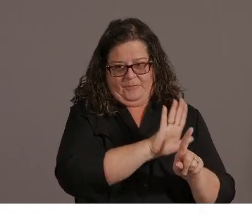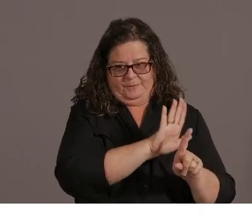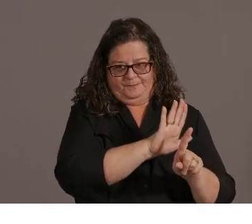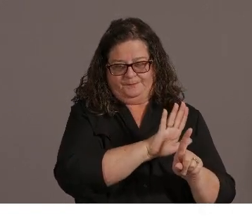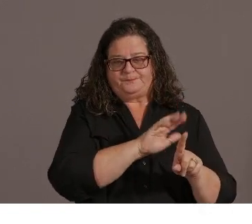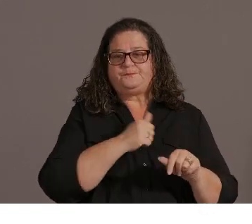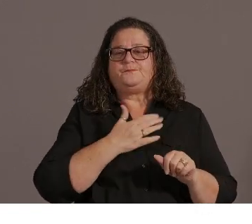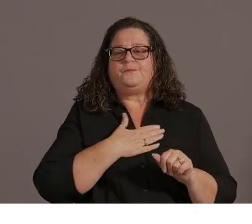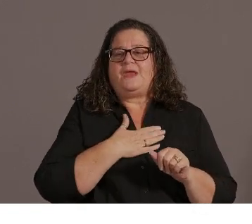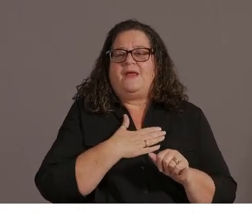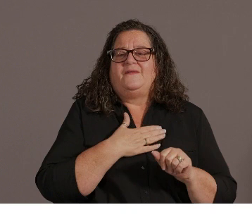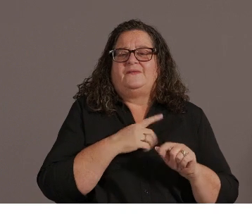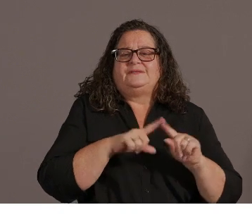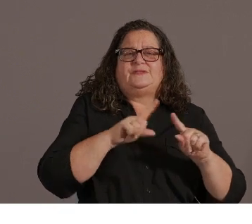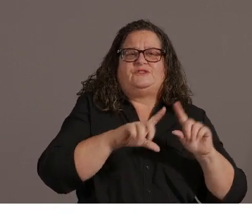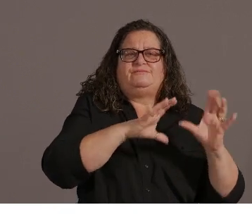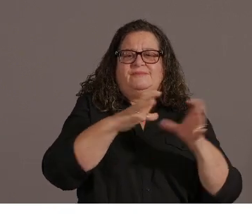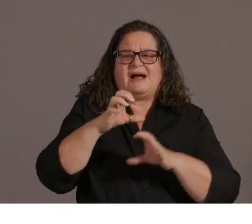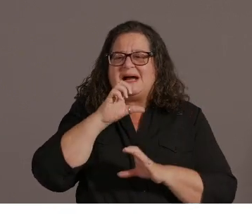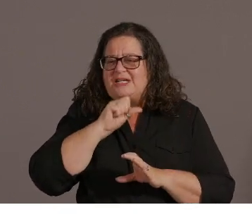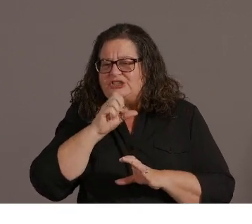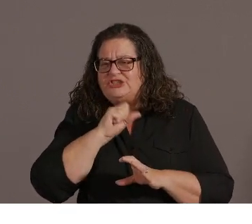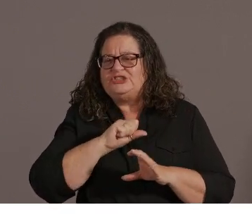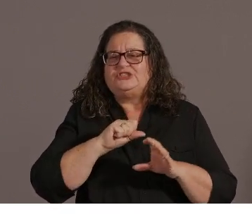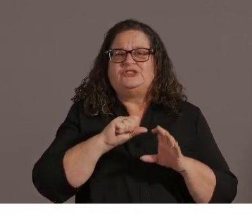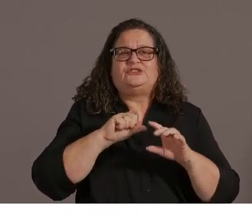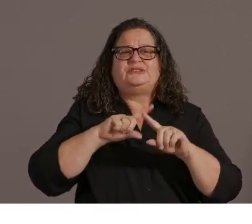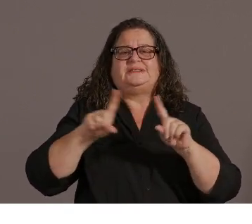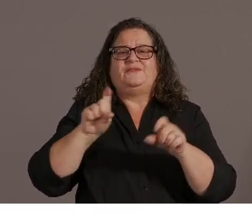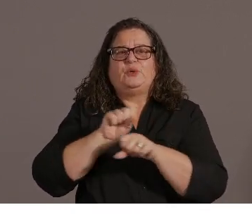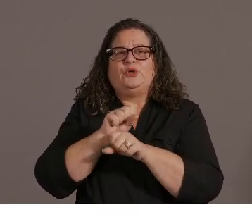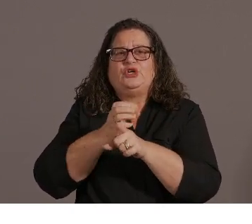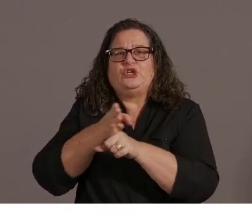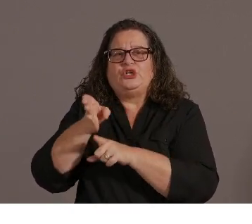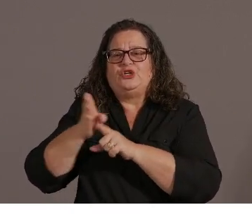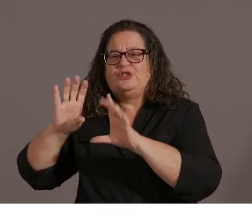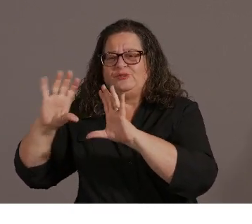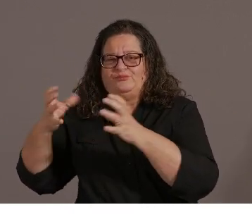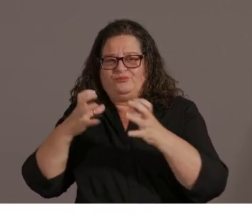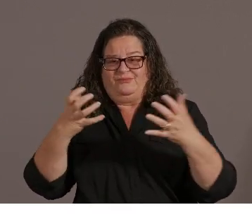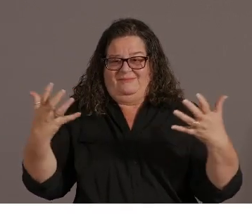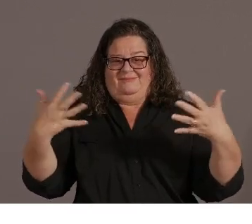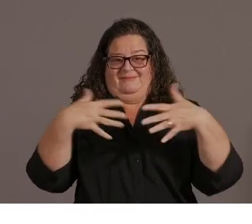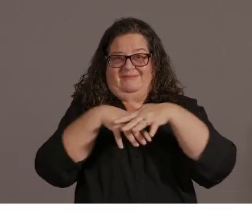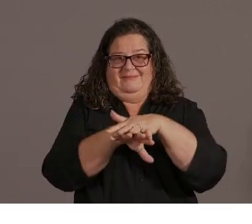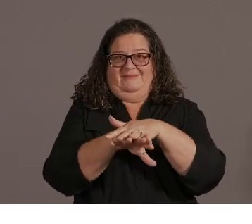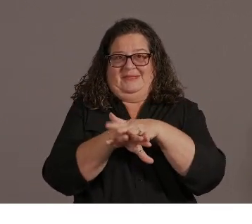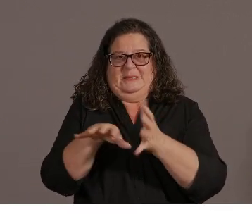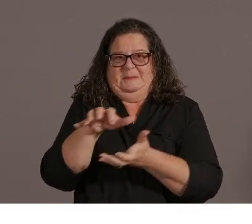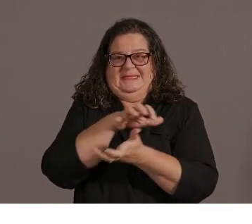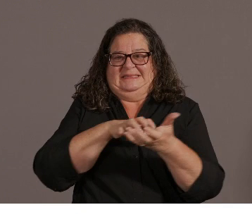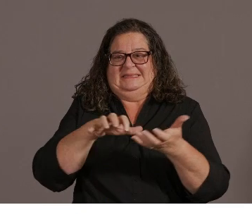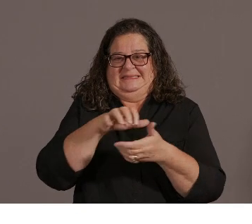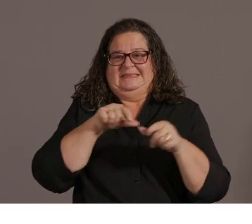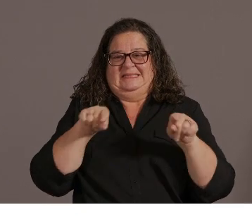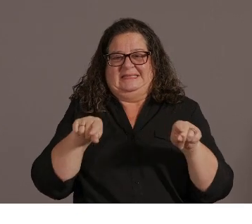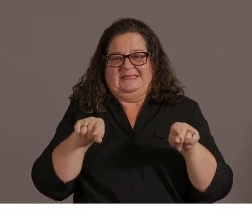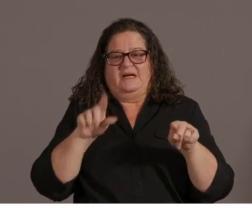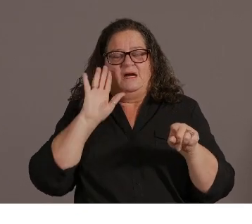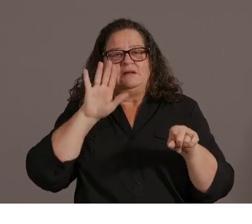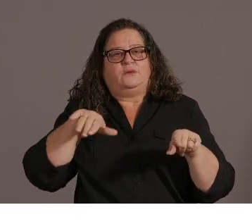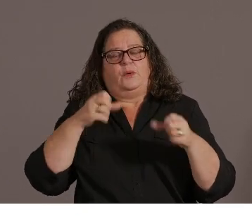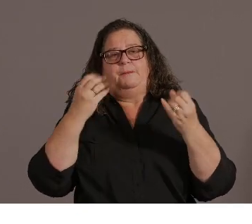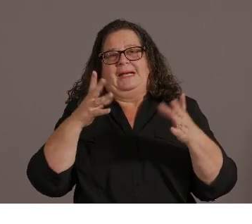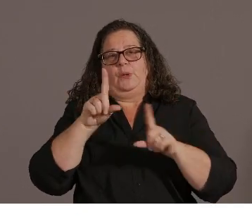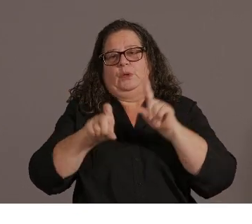based on the hybrid prioritization, so I'll go through that in a minute. But you can see that we've also got counties that have